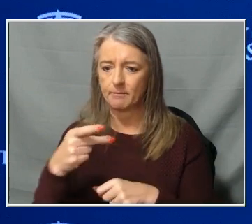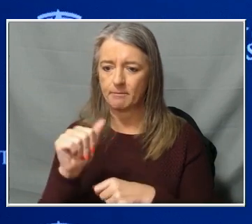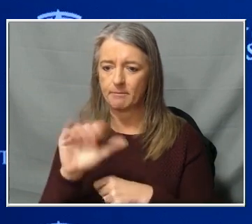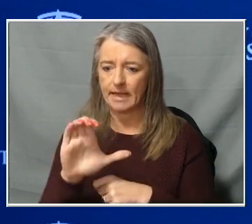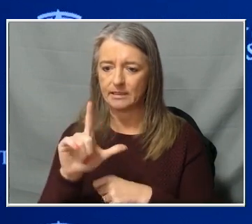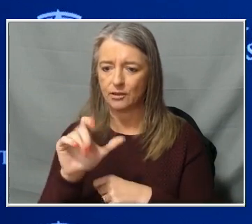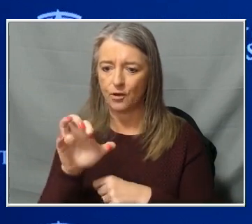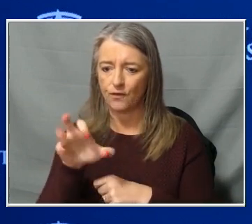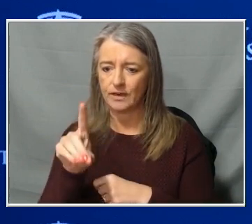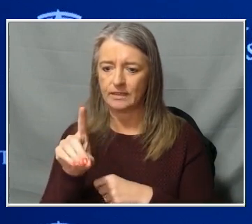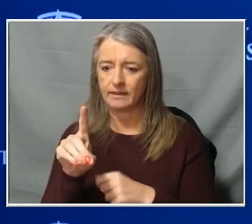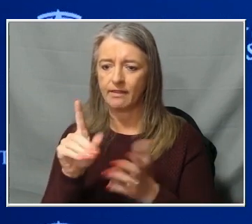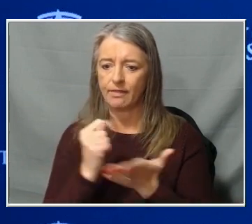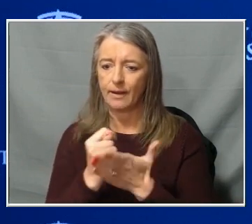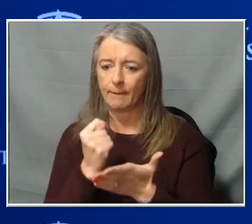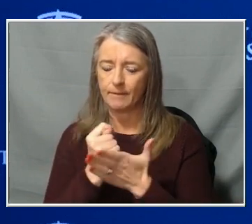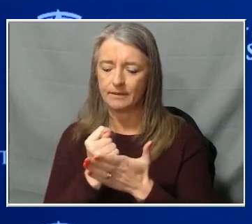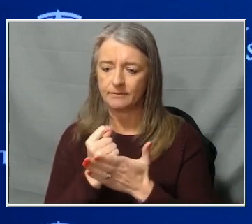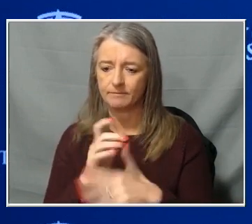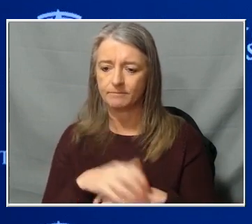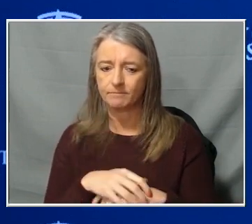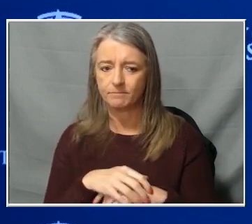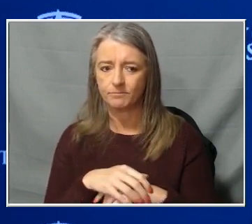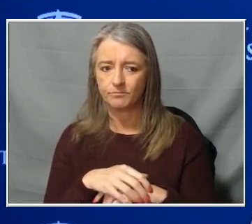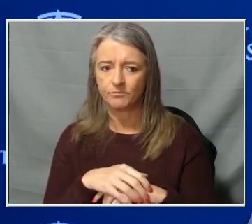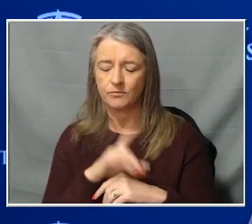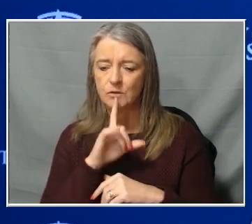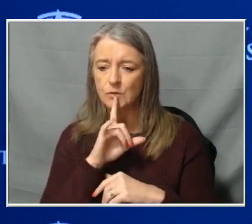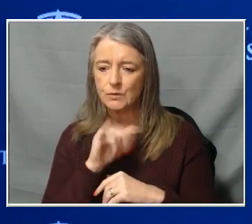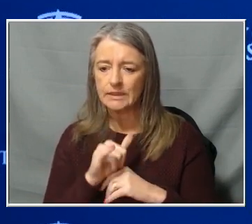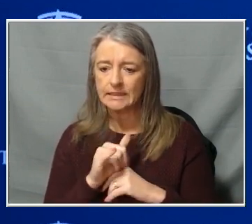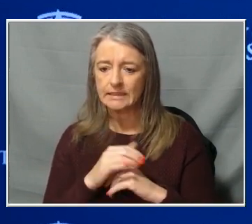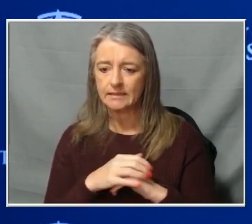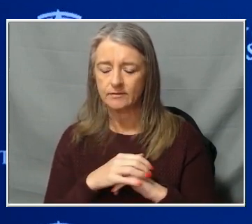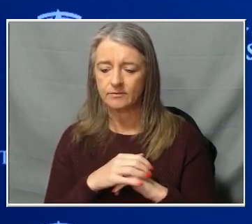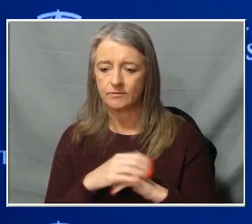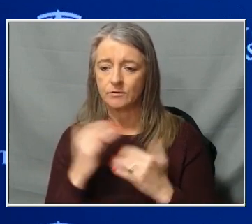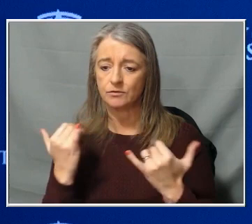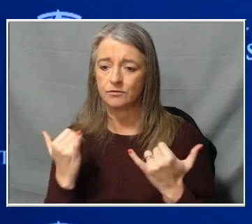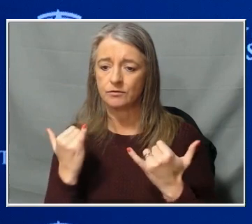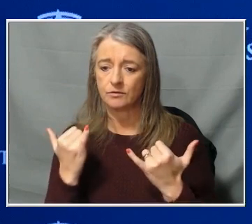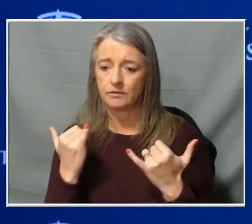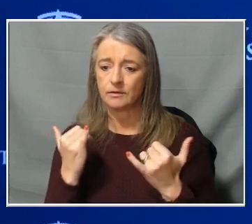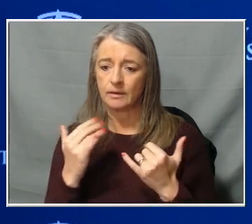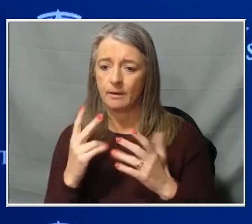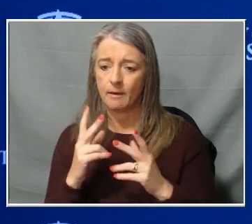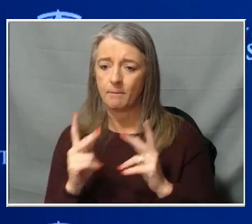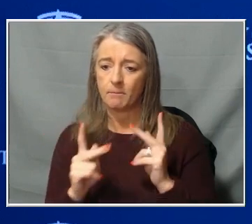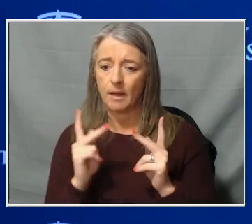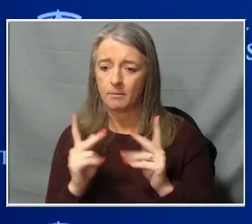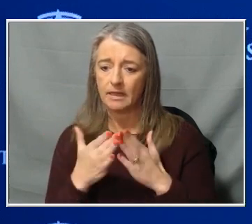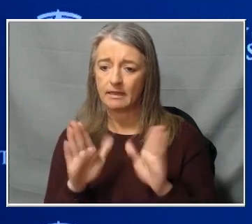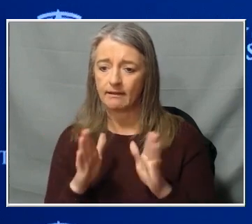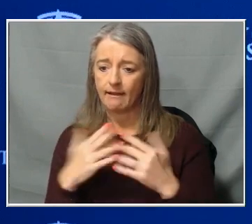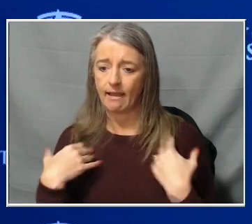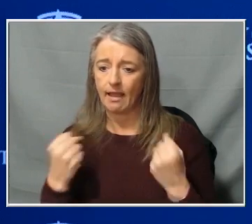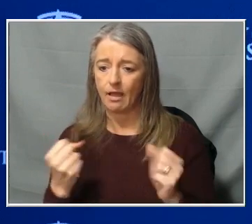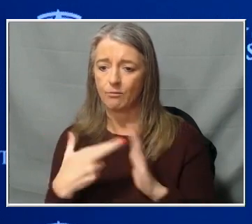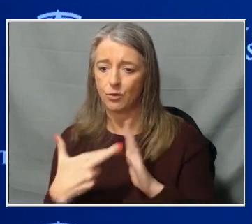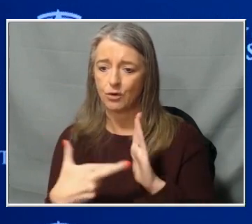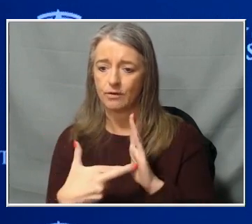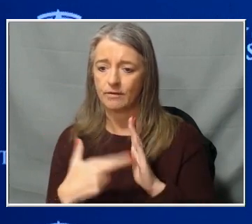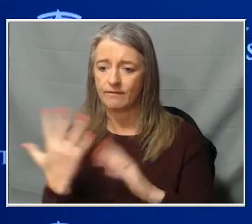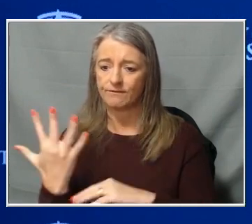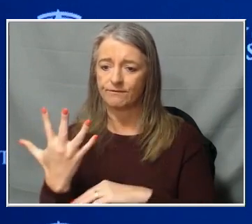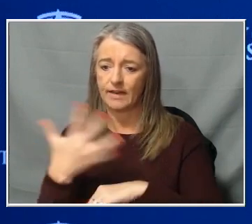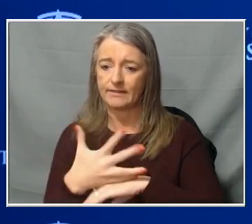therapy. That being said, really, you know, the current public health protocol is that really about 5 days